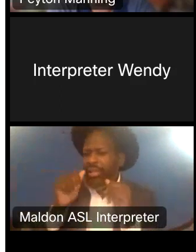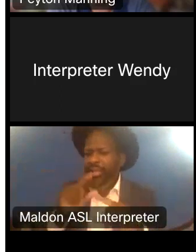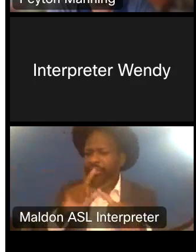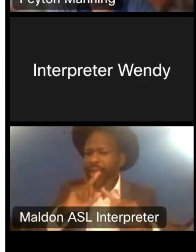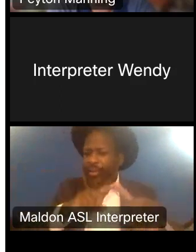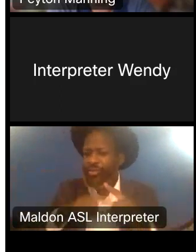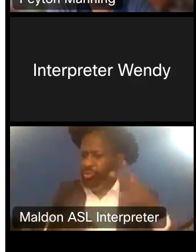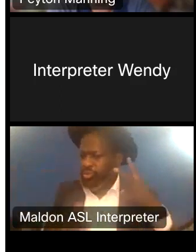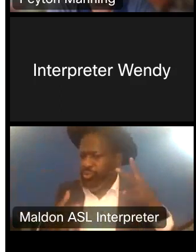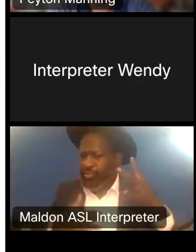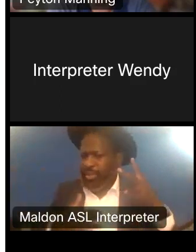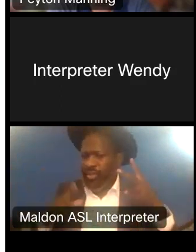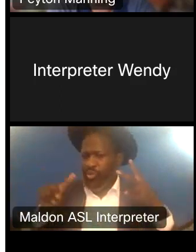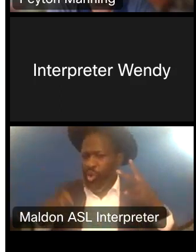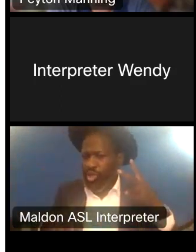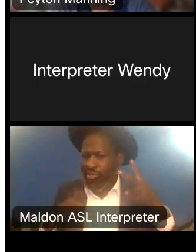great.